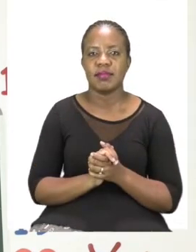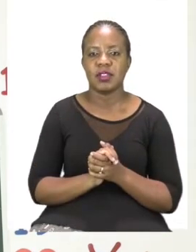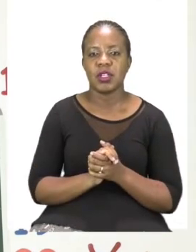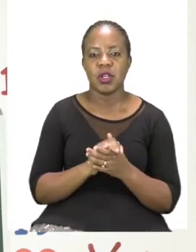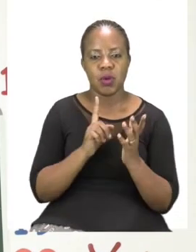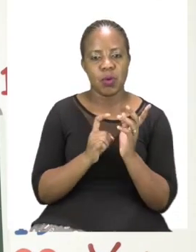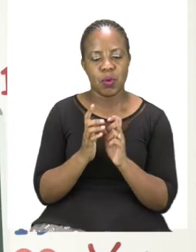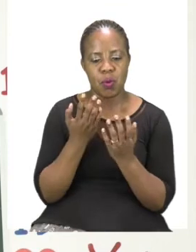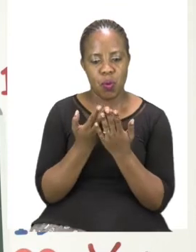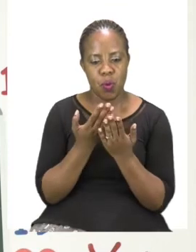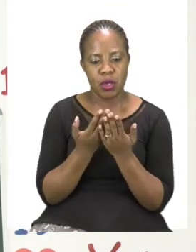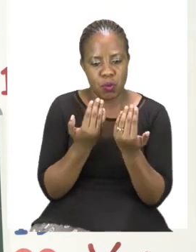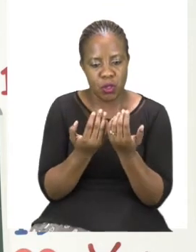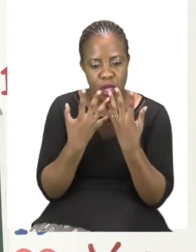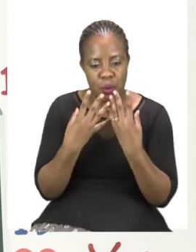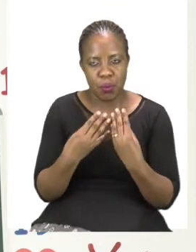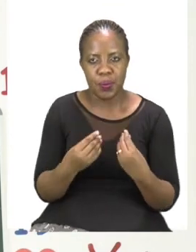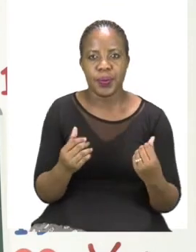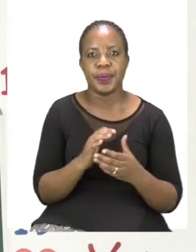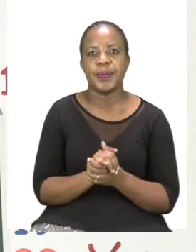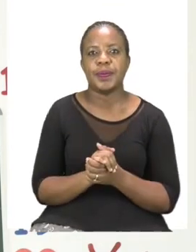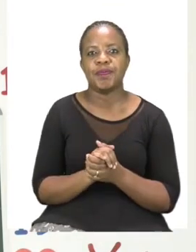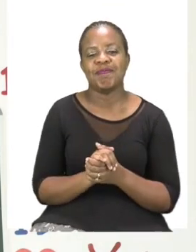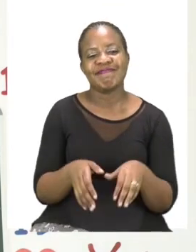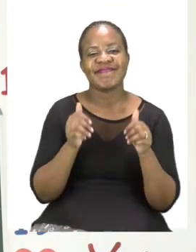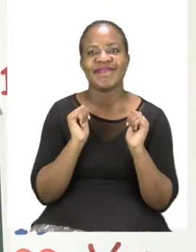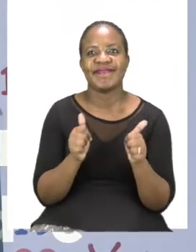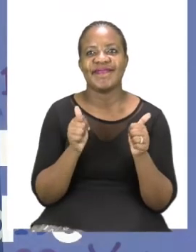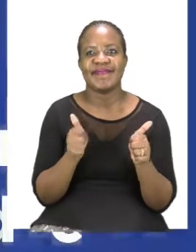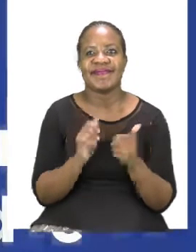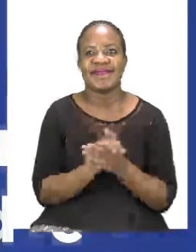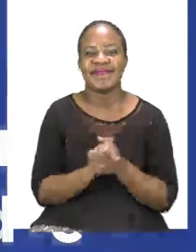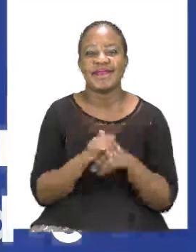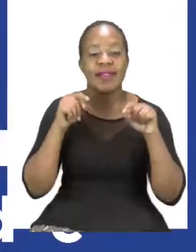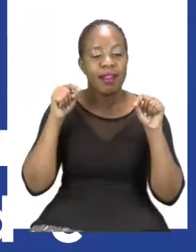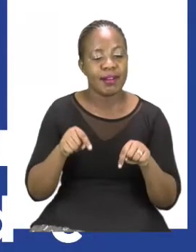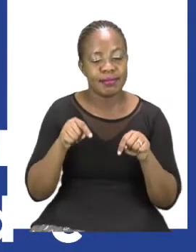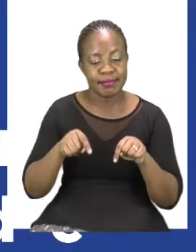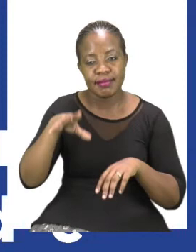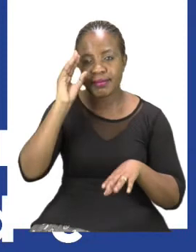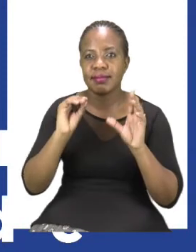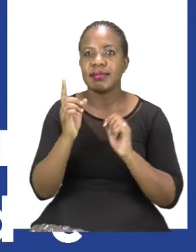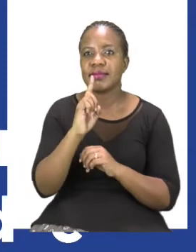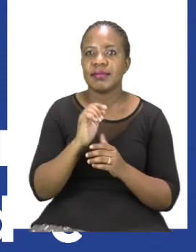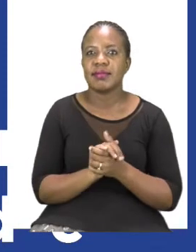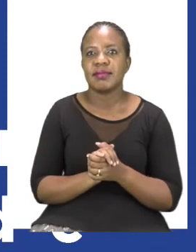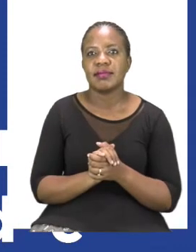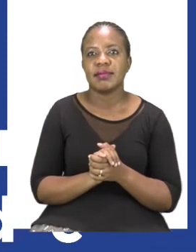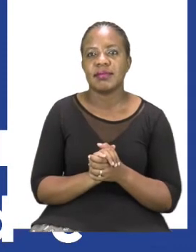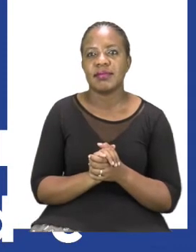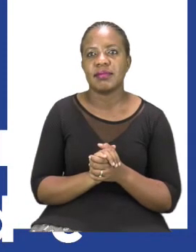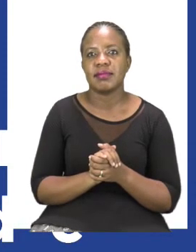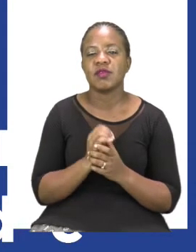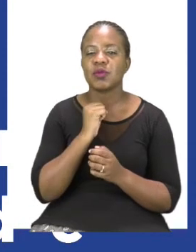dry before you touch anything else. Well done. Today's lesson is all about